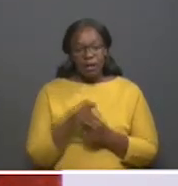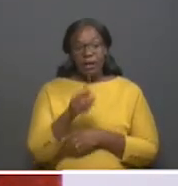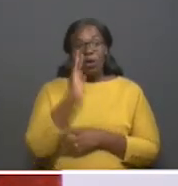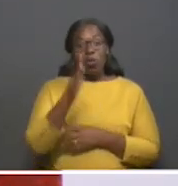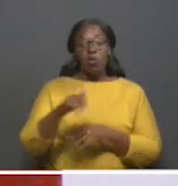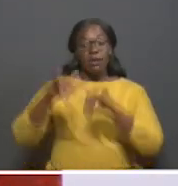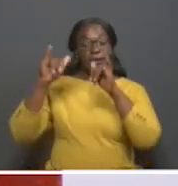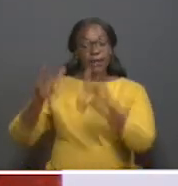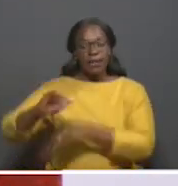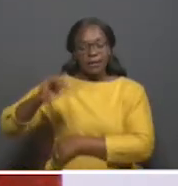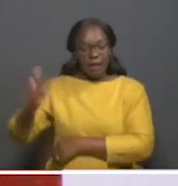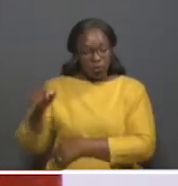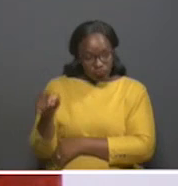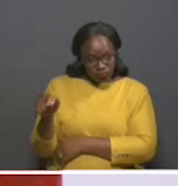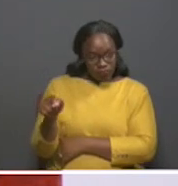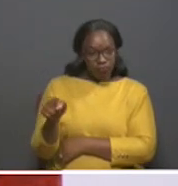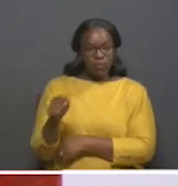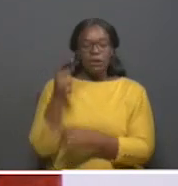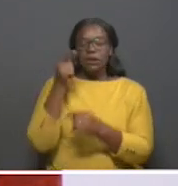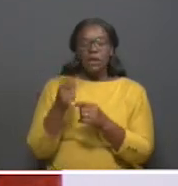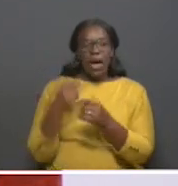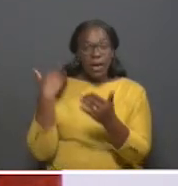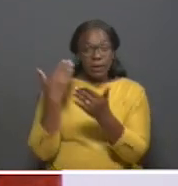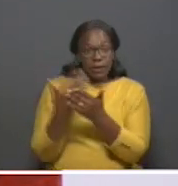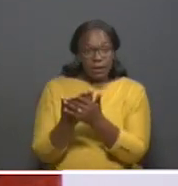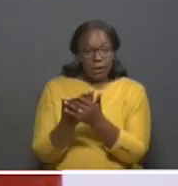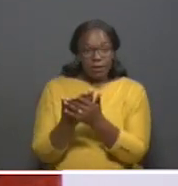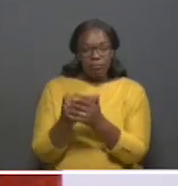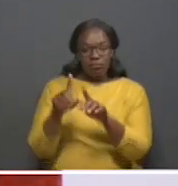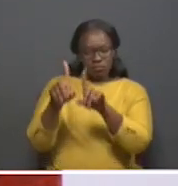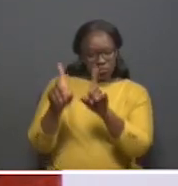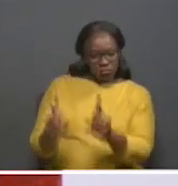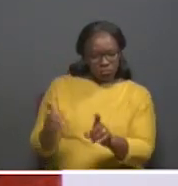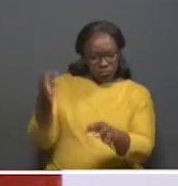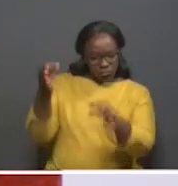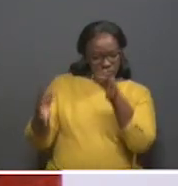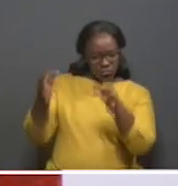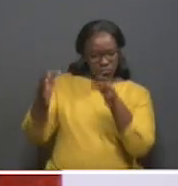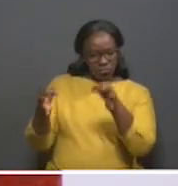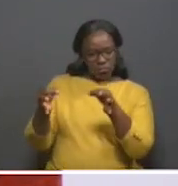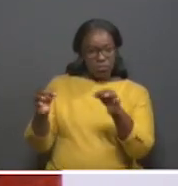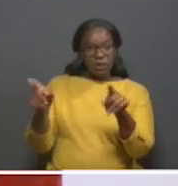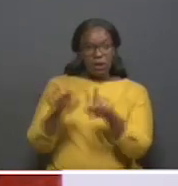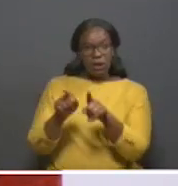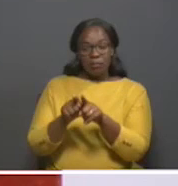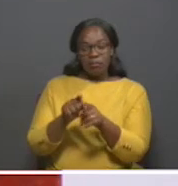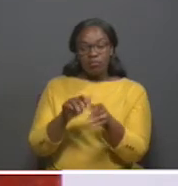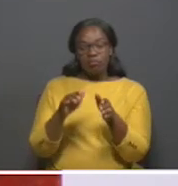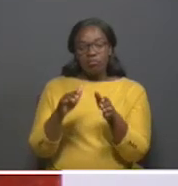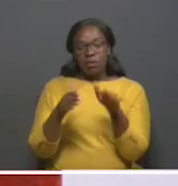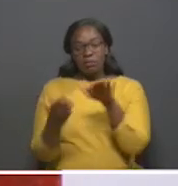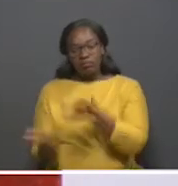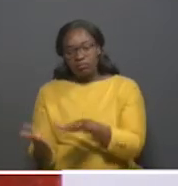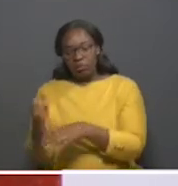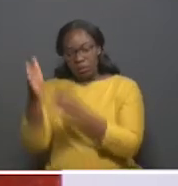in that city until he has been tried before the congregation and until the death of him who is